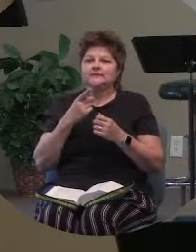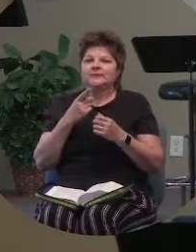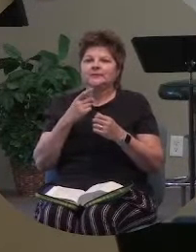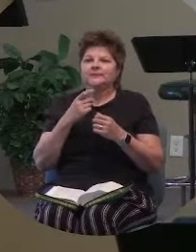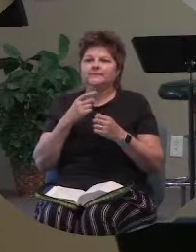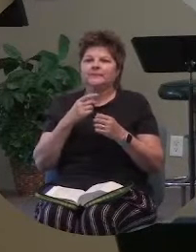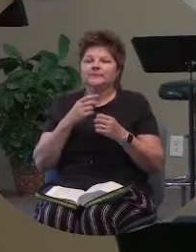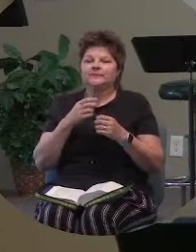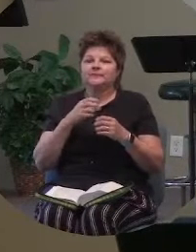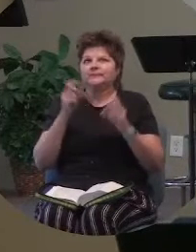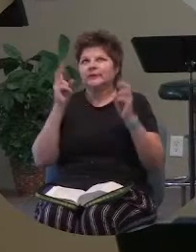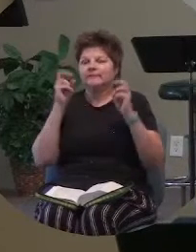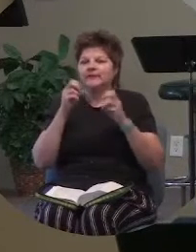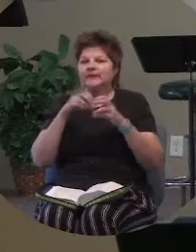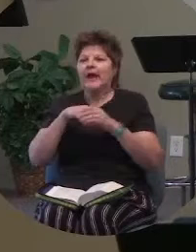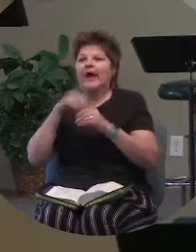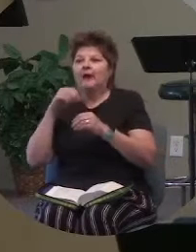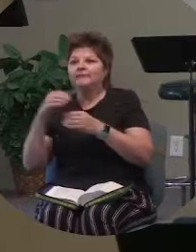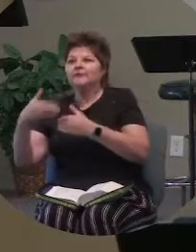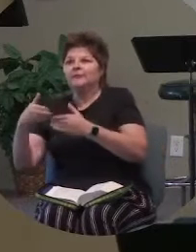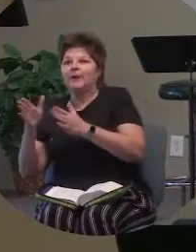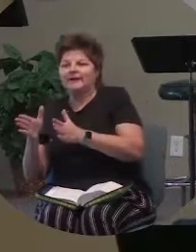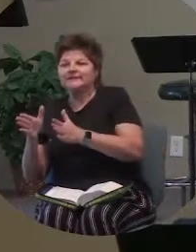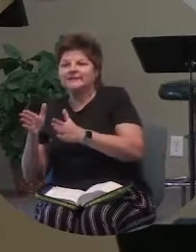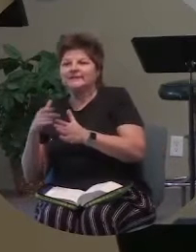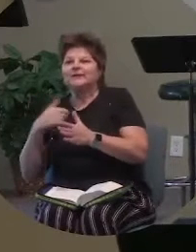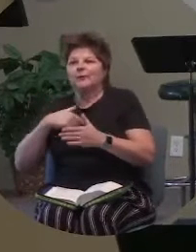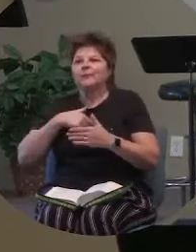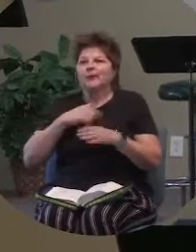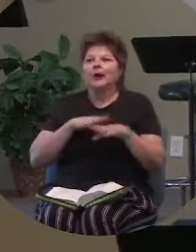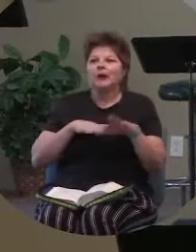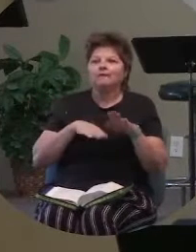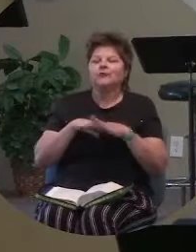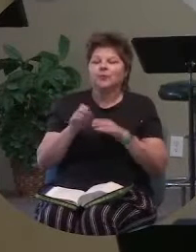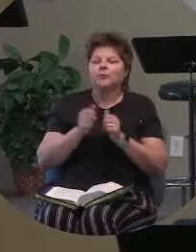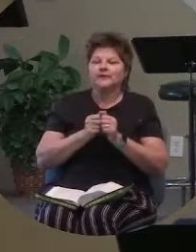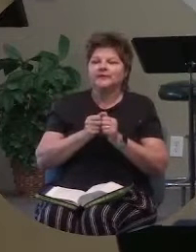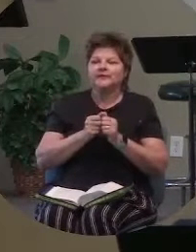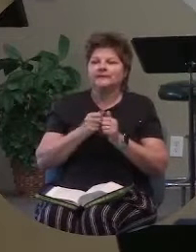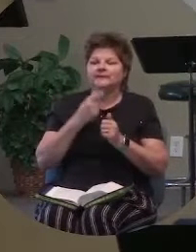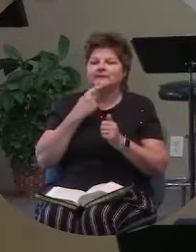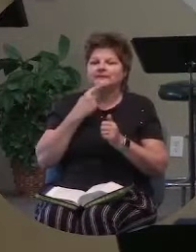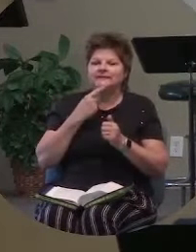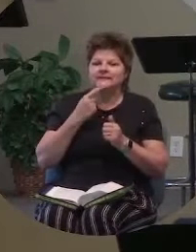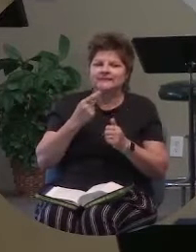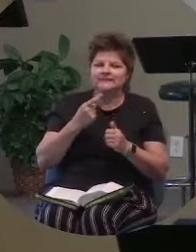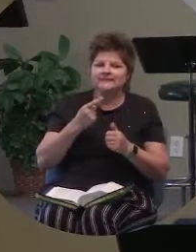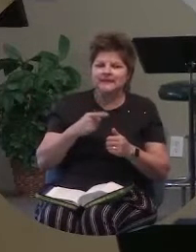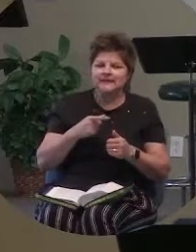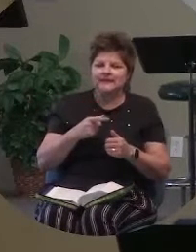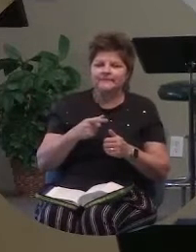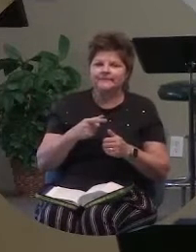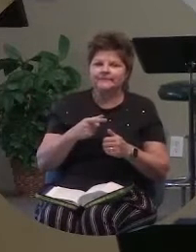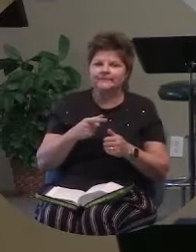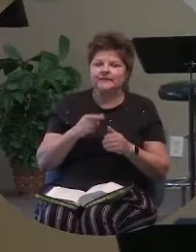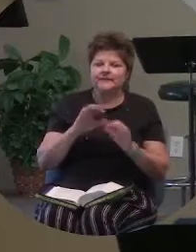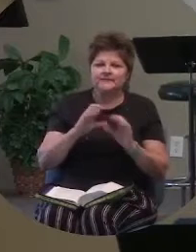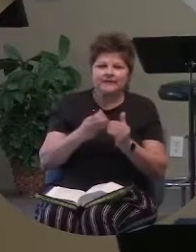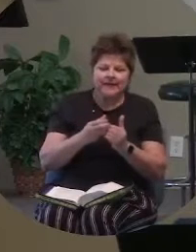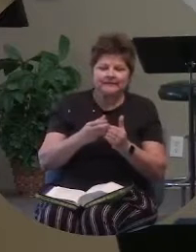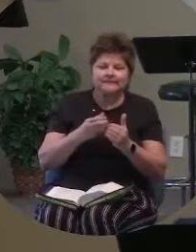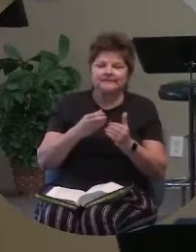comfortable with. And he said, this is seminary, this is Christianity, this is Southern Baptist. He said, but if